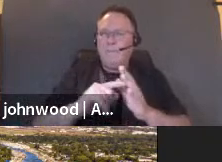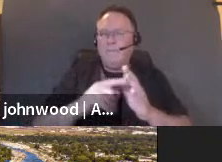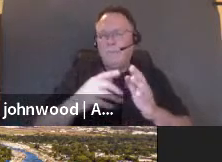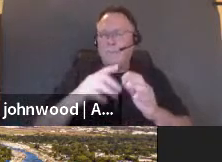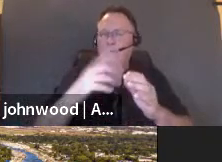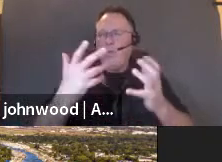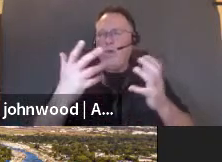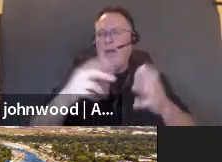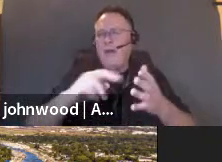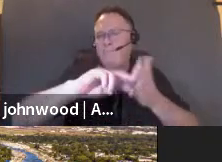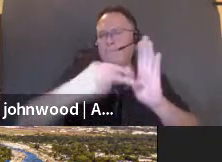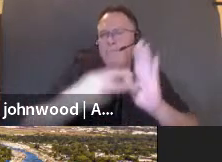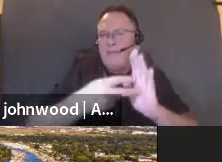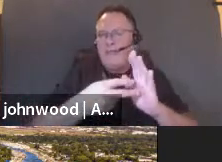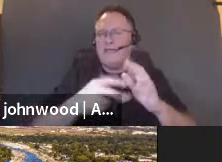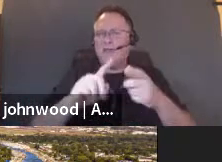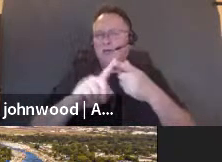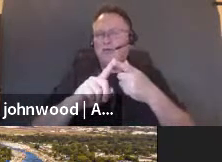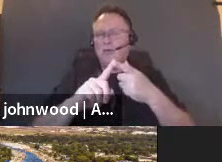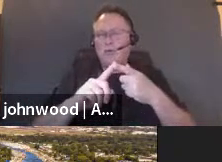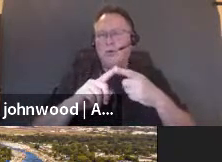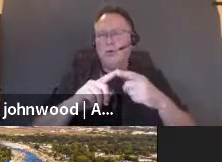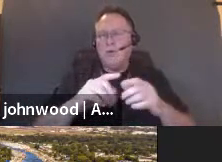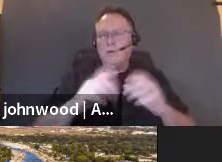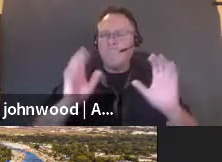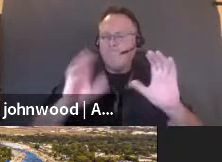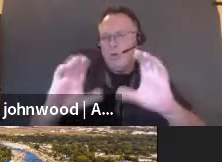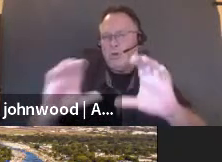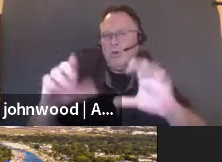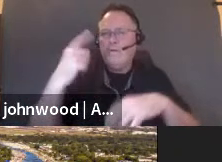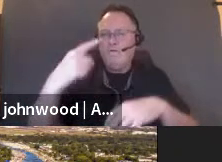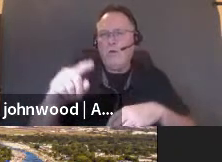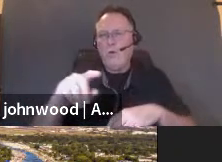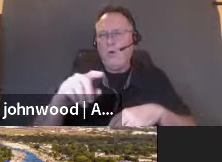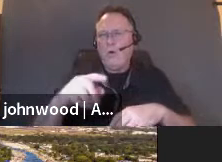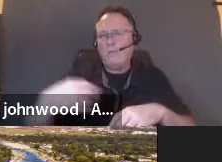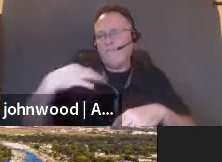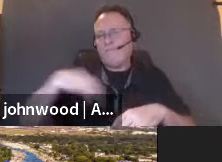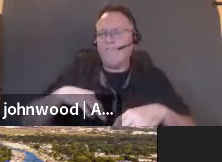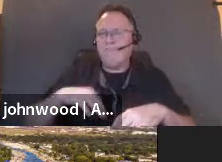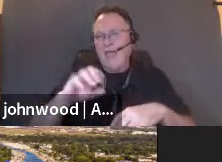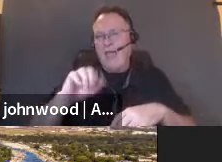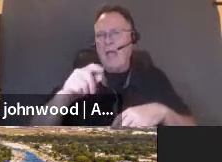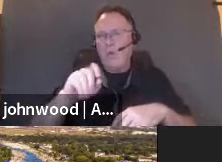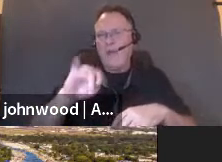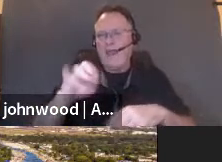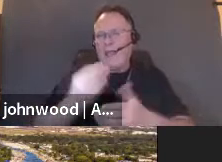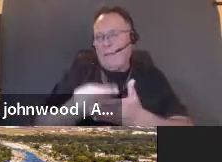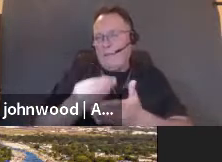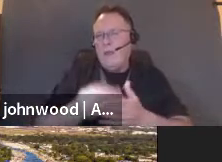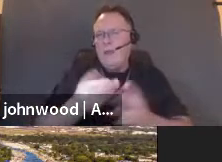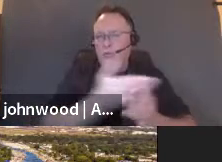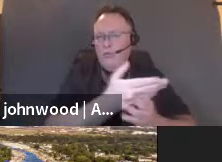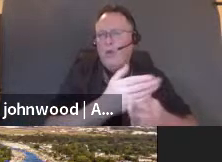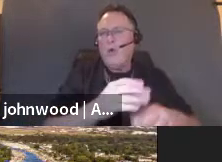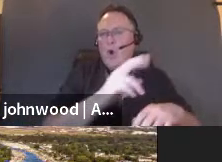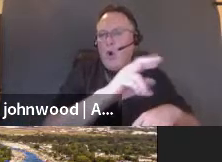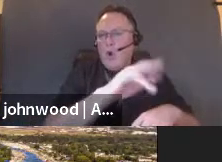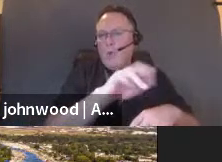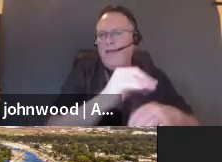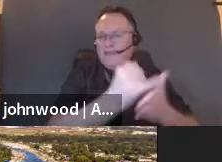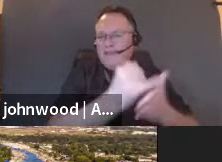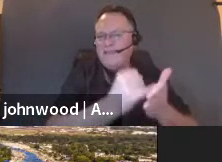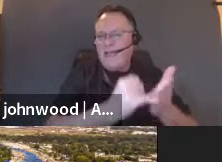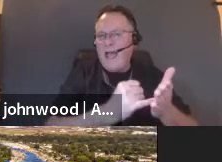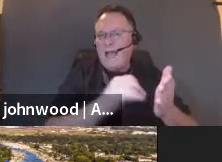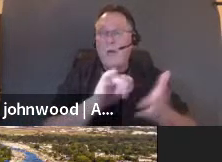means to seek equity through urban design, and what the history of that is, what